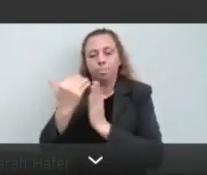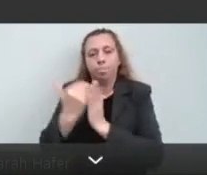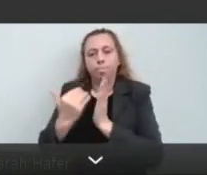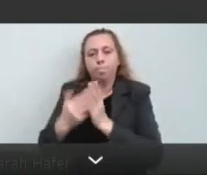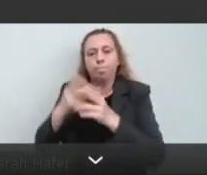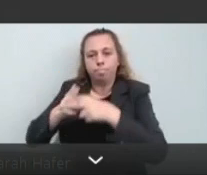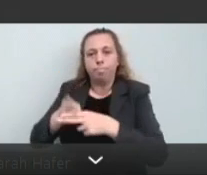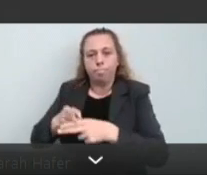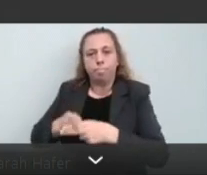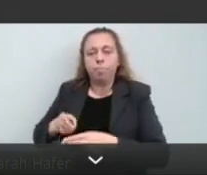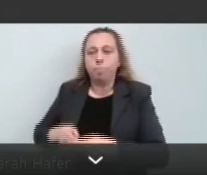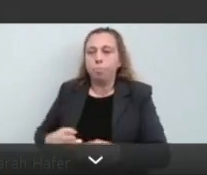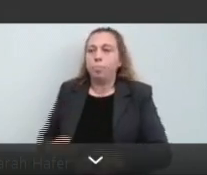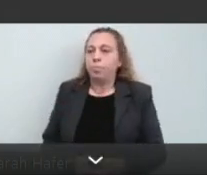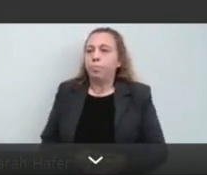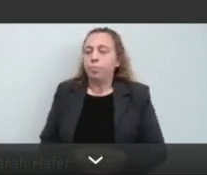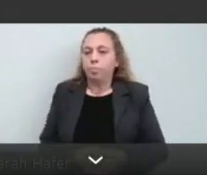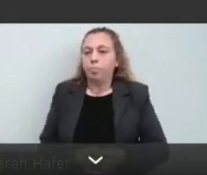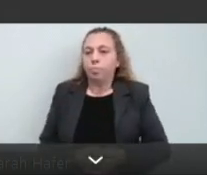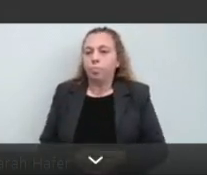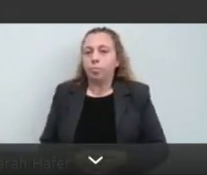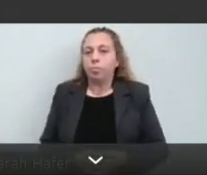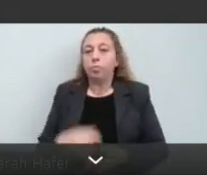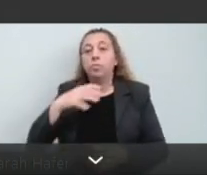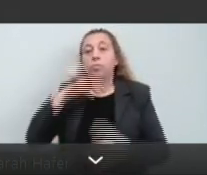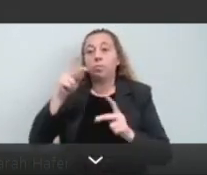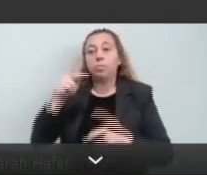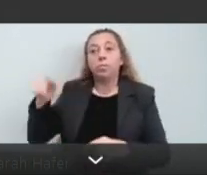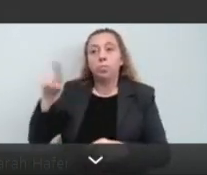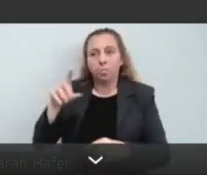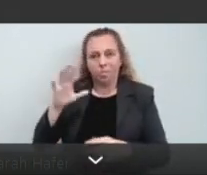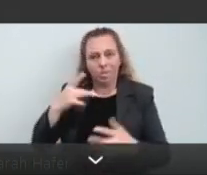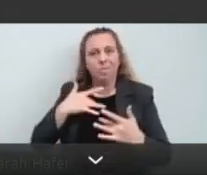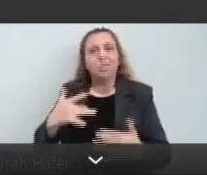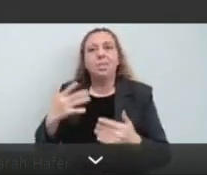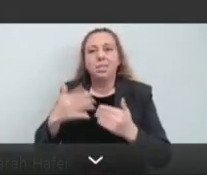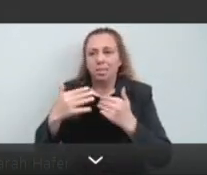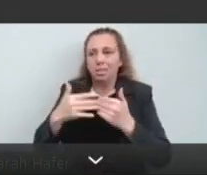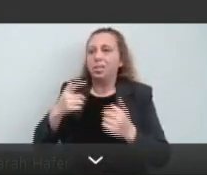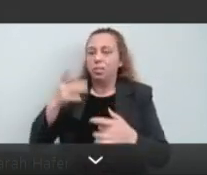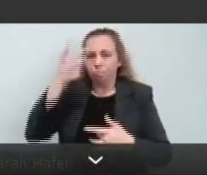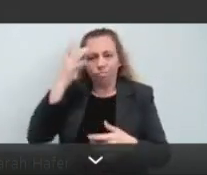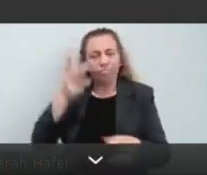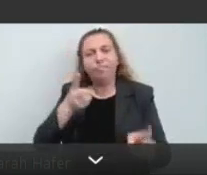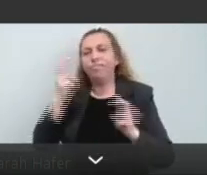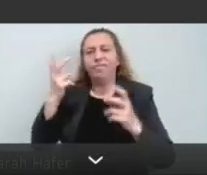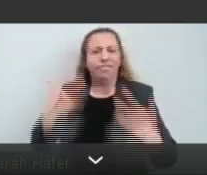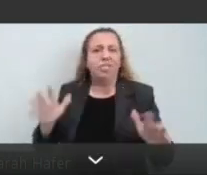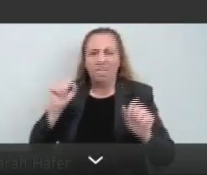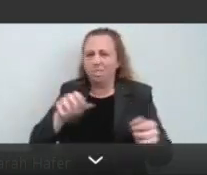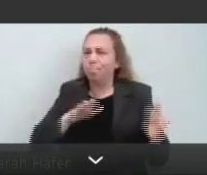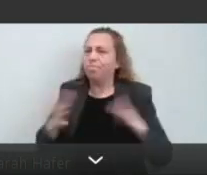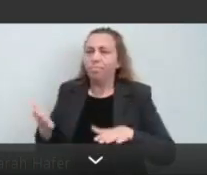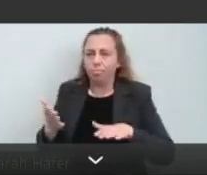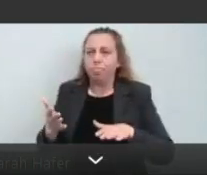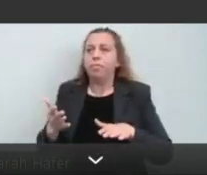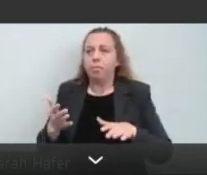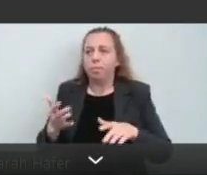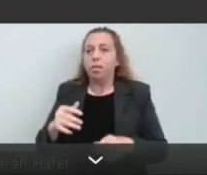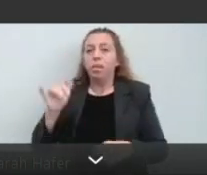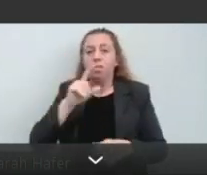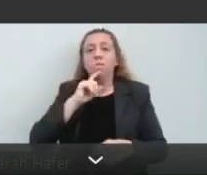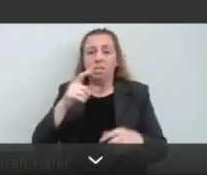more likely to get the severe complications of this illness and potentially die from it, it can affect any age, and we see that in our local